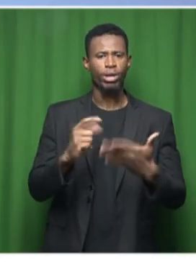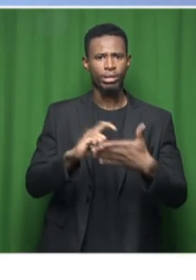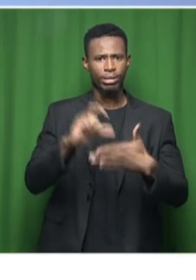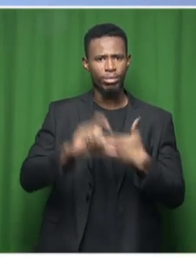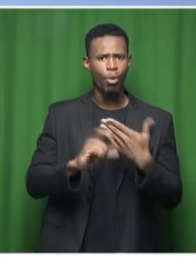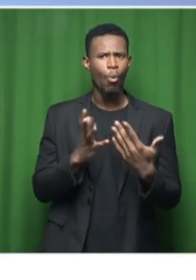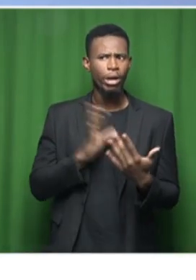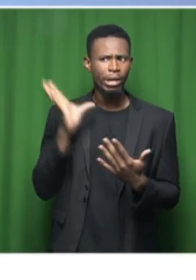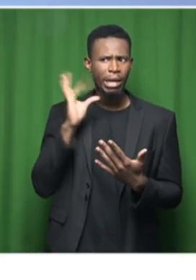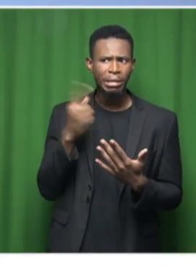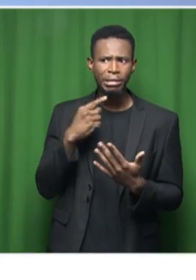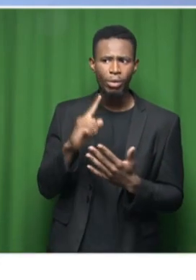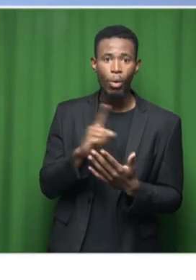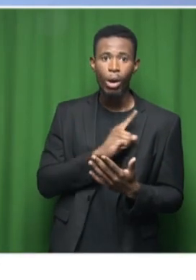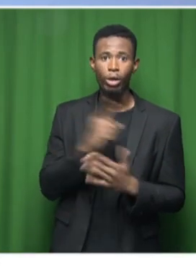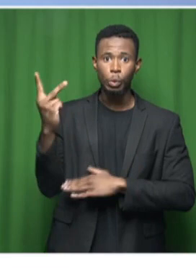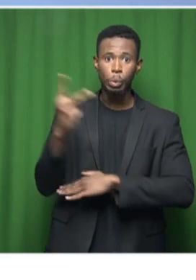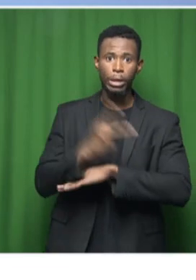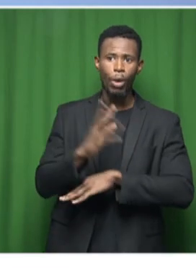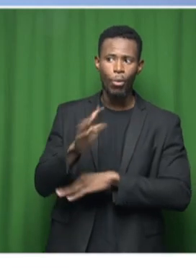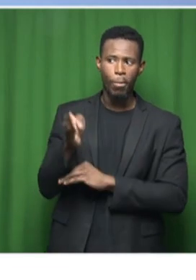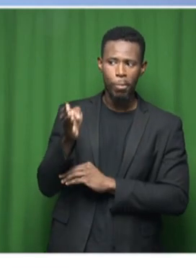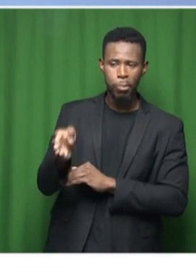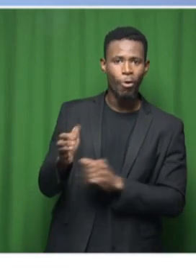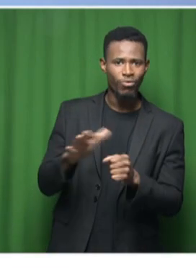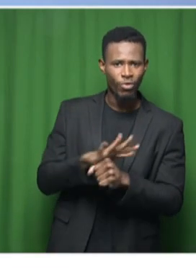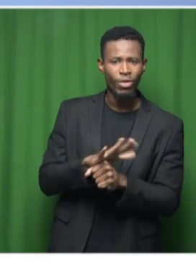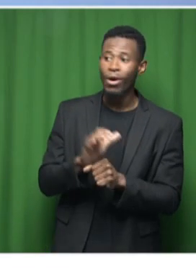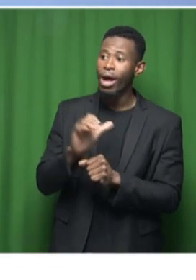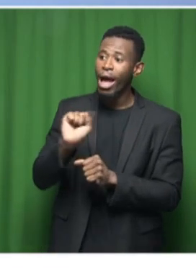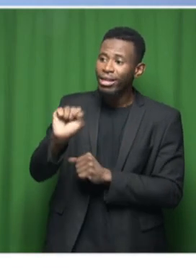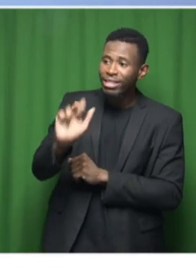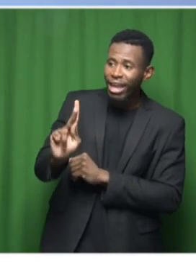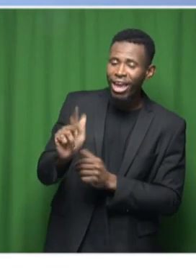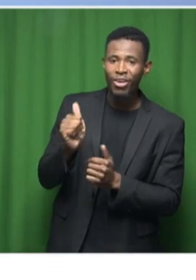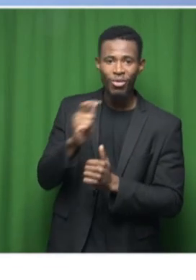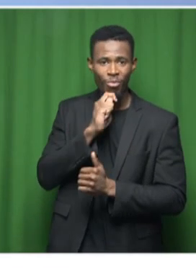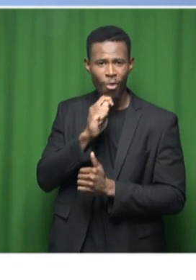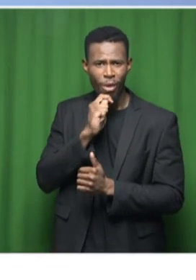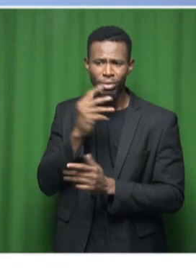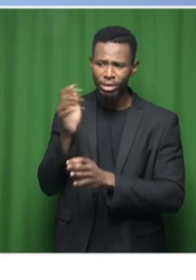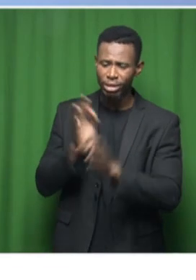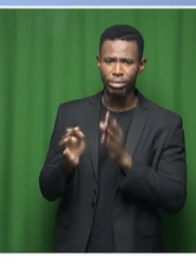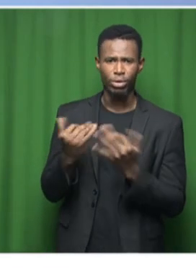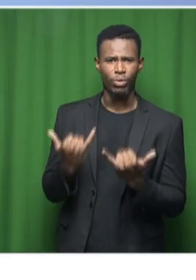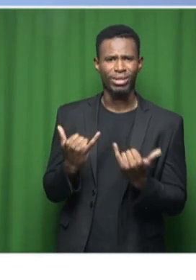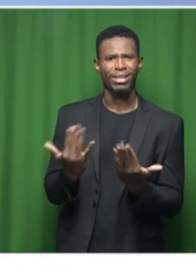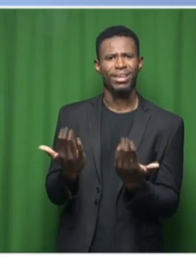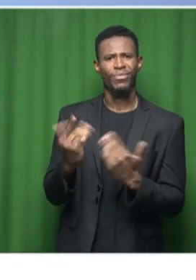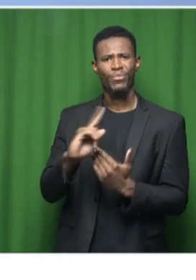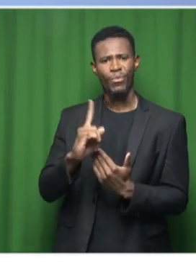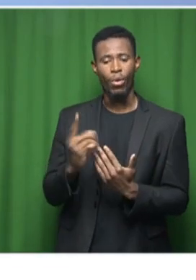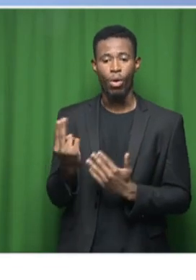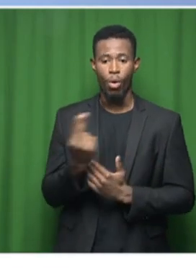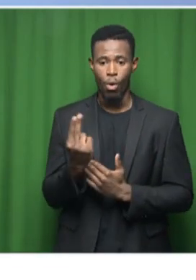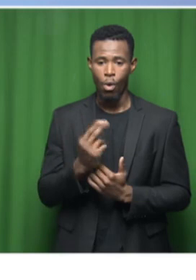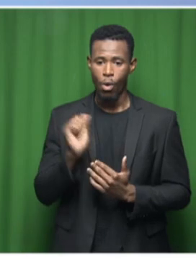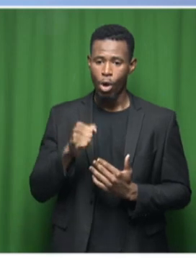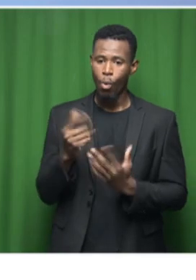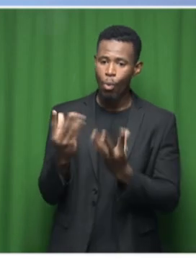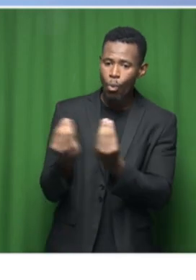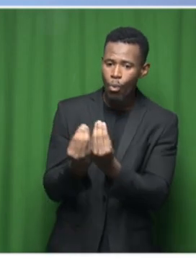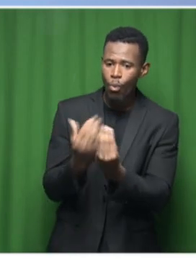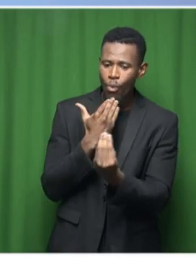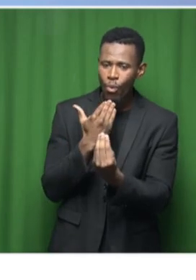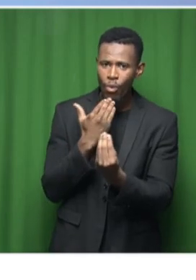got for us there. In fact, she'll be there for the next 2 days. So SK, good morning. Talk to us about what's expected there today and, who you're going to be